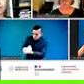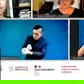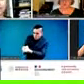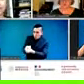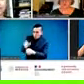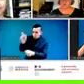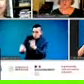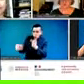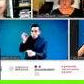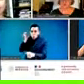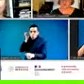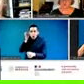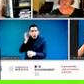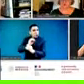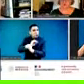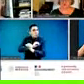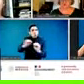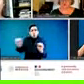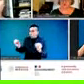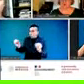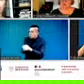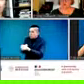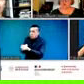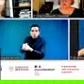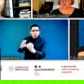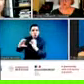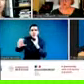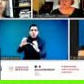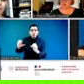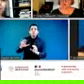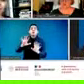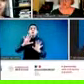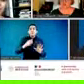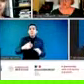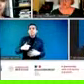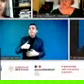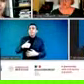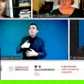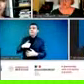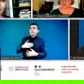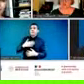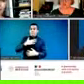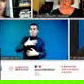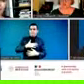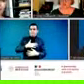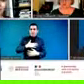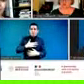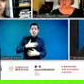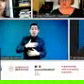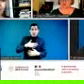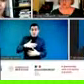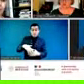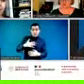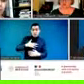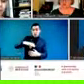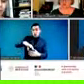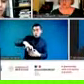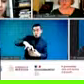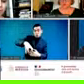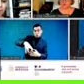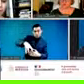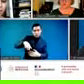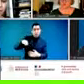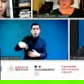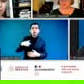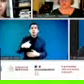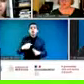from Tunisia, and I represent the World Association of Girl Guides and Girl Scouts. First, thank you for giving me the opportunity to